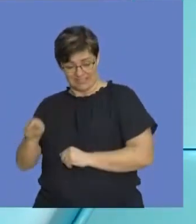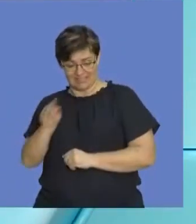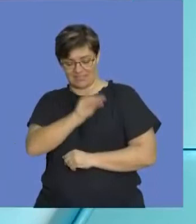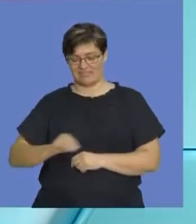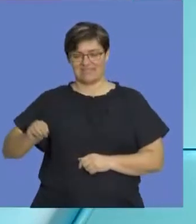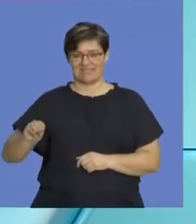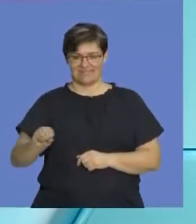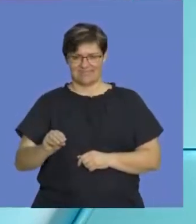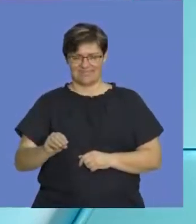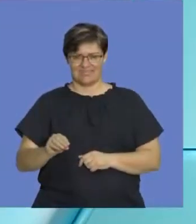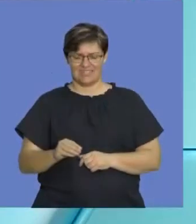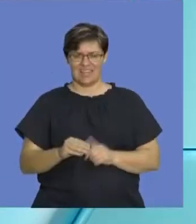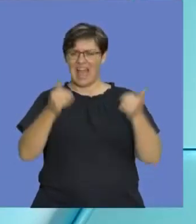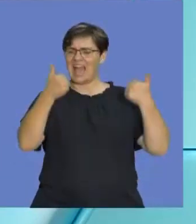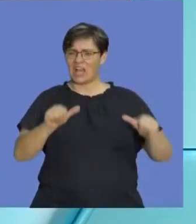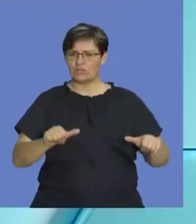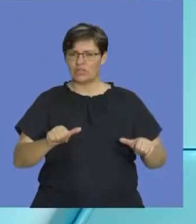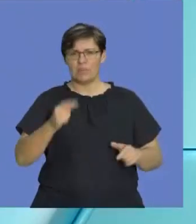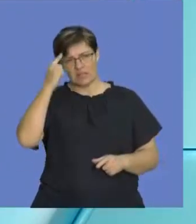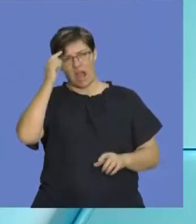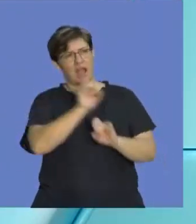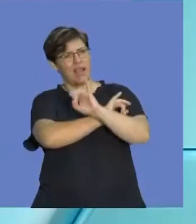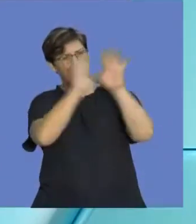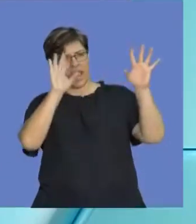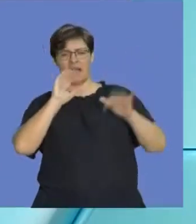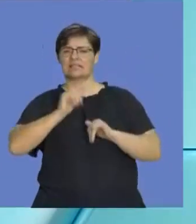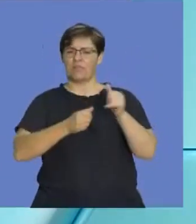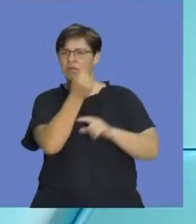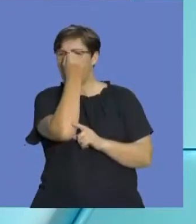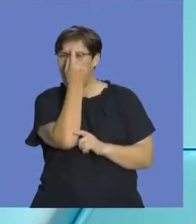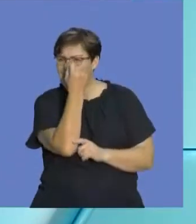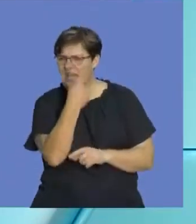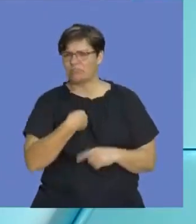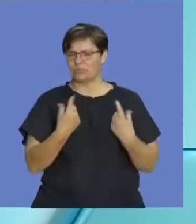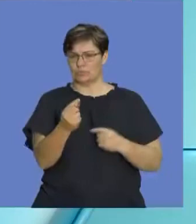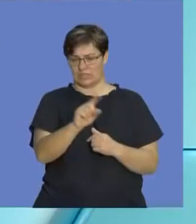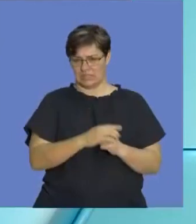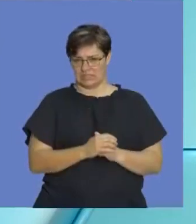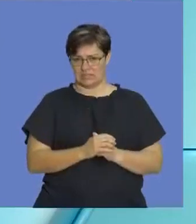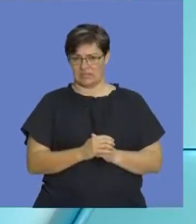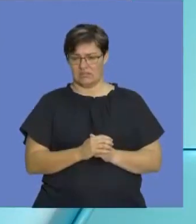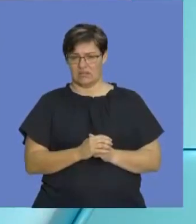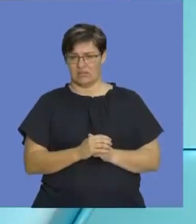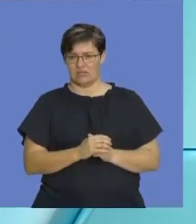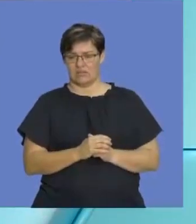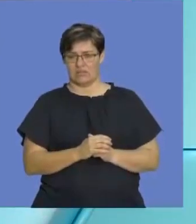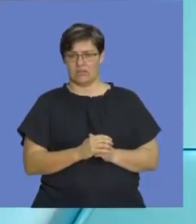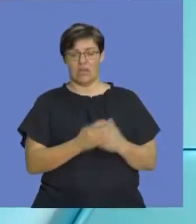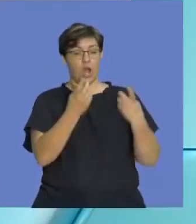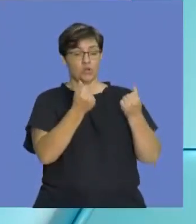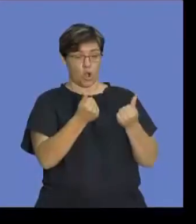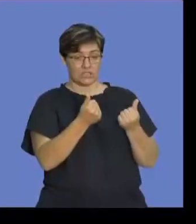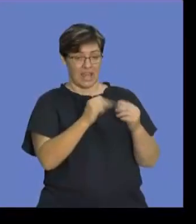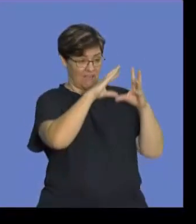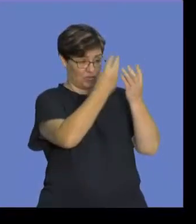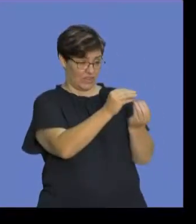Watch. Simple. Remember here, accounting is about rationale, understanding what you are doing. You've